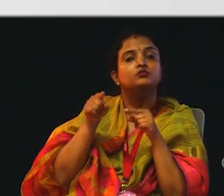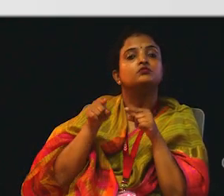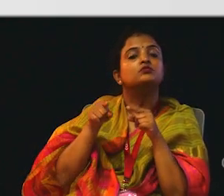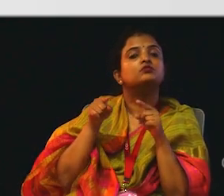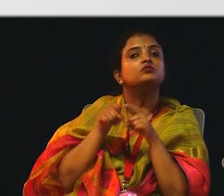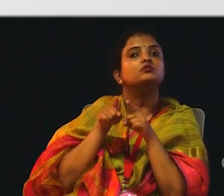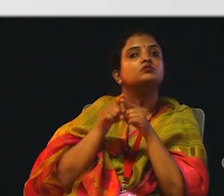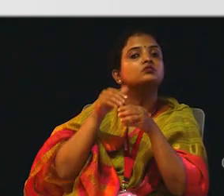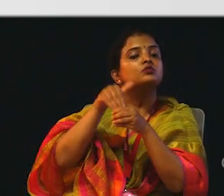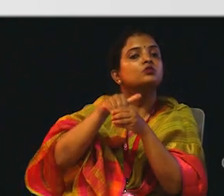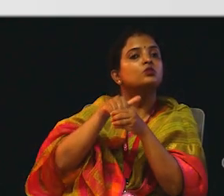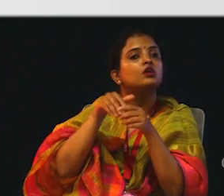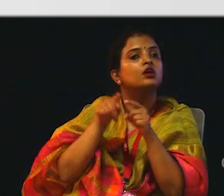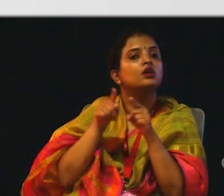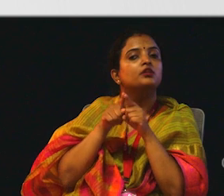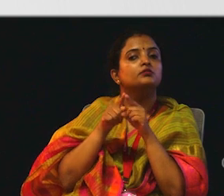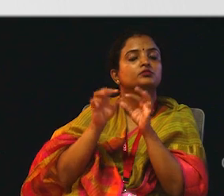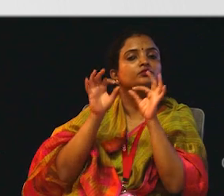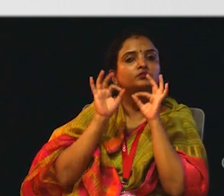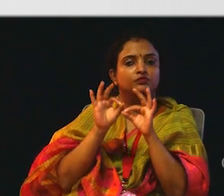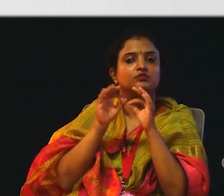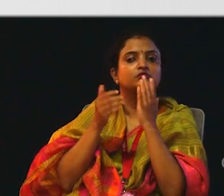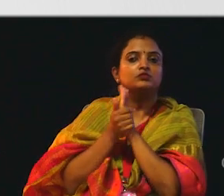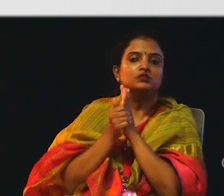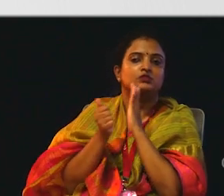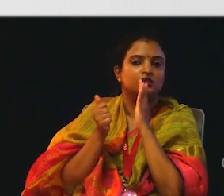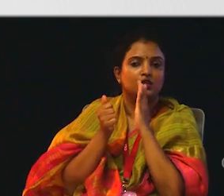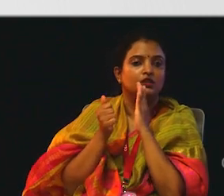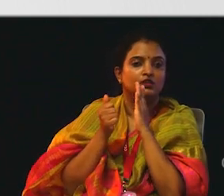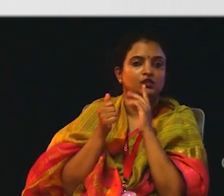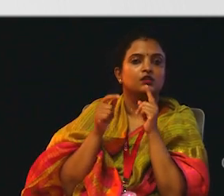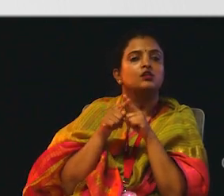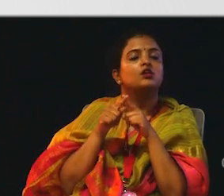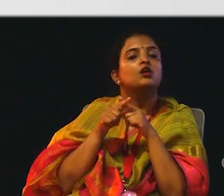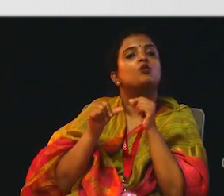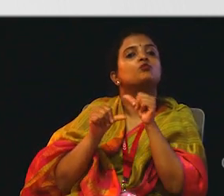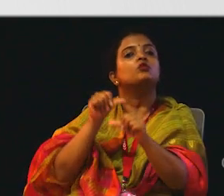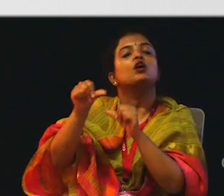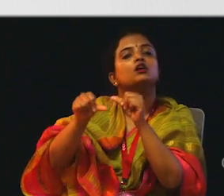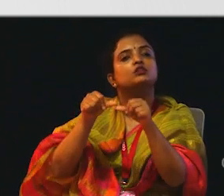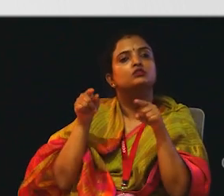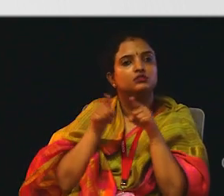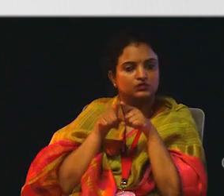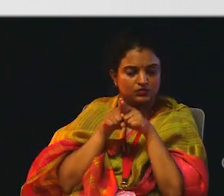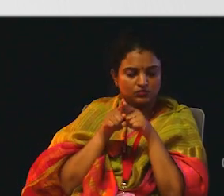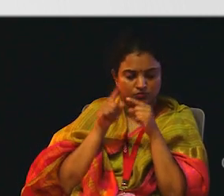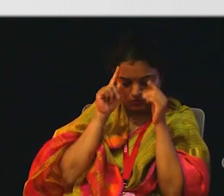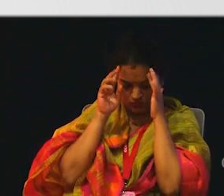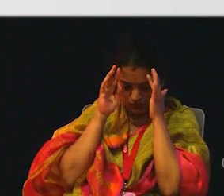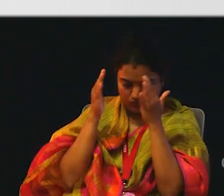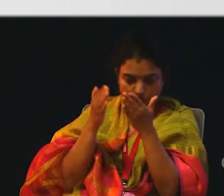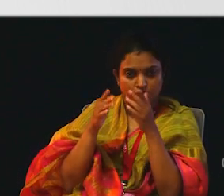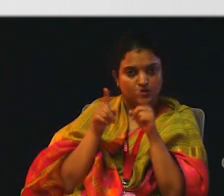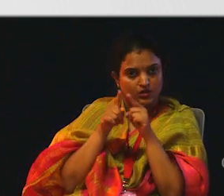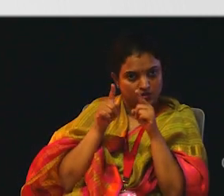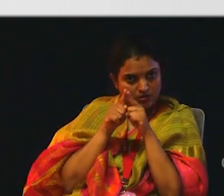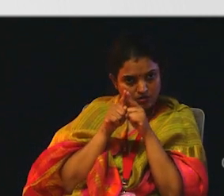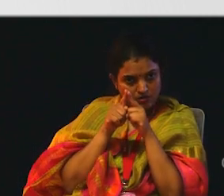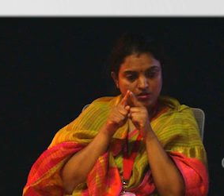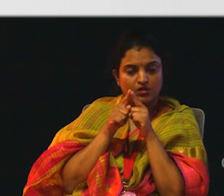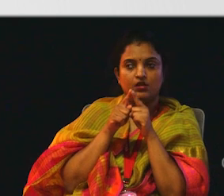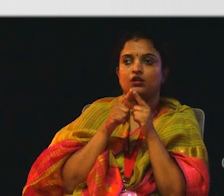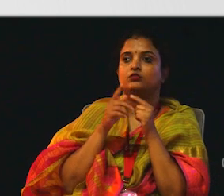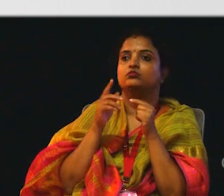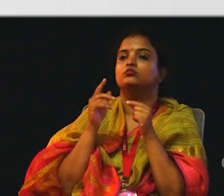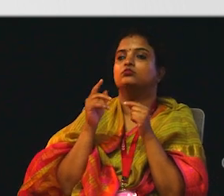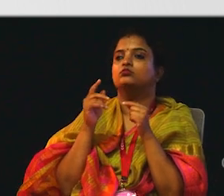content is the set of cognitive skills. So it's process-oriented. It focuses on skills like